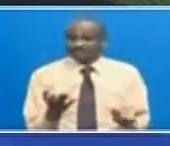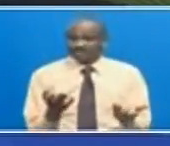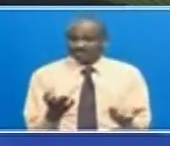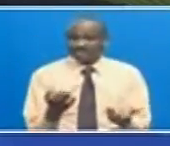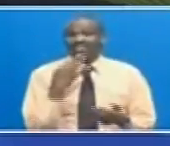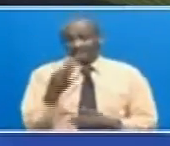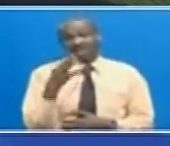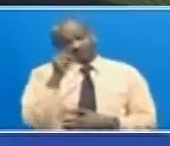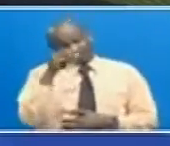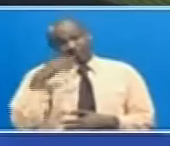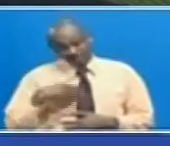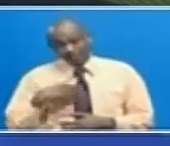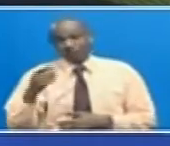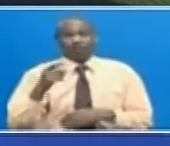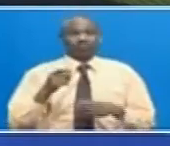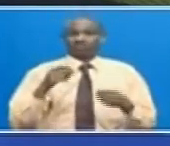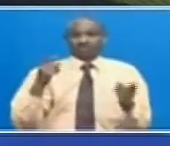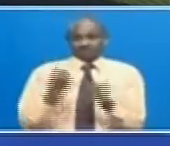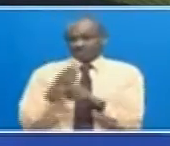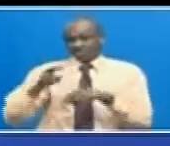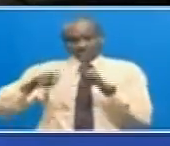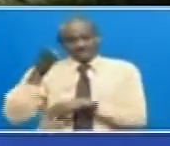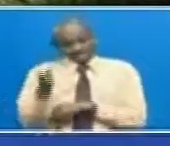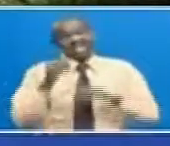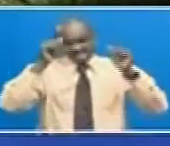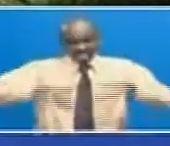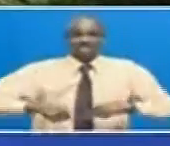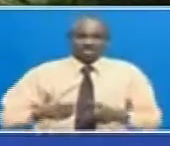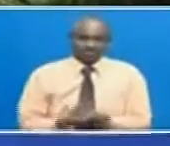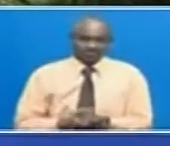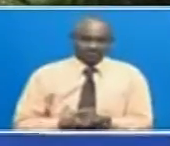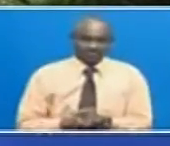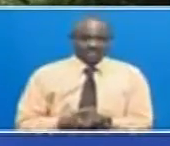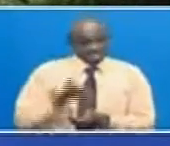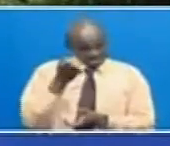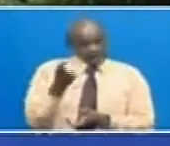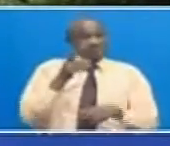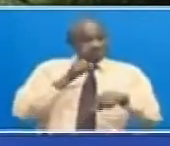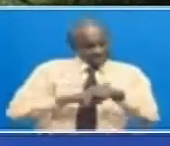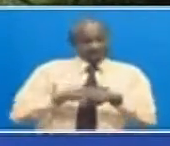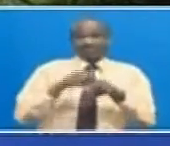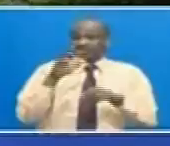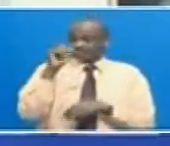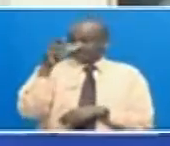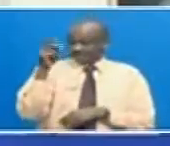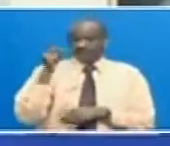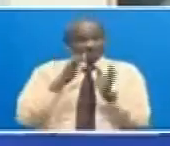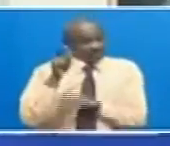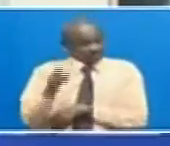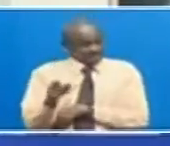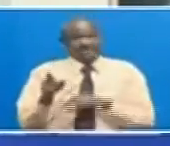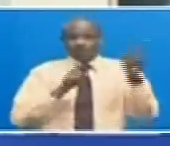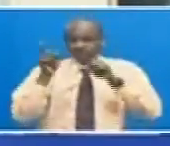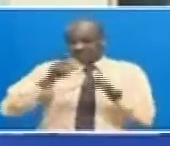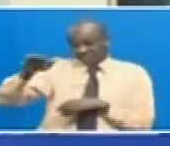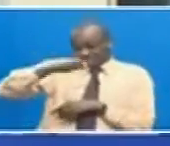350 people for banquets. So yes. But even as Serena prepares for an upswing, the tourism